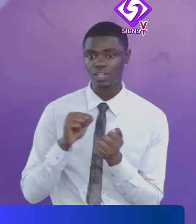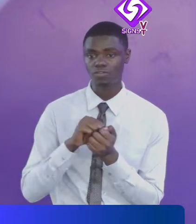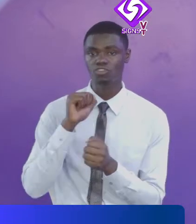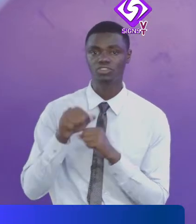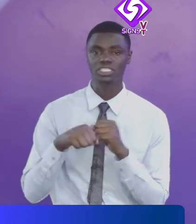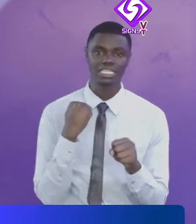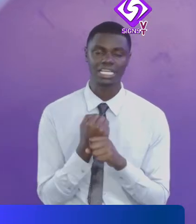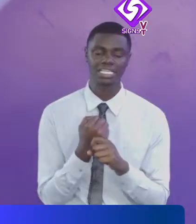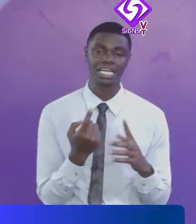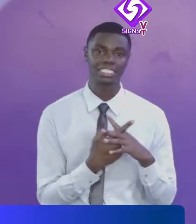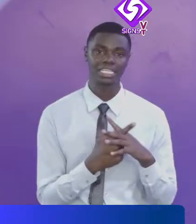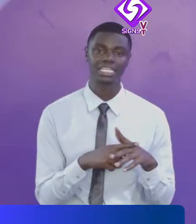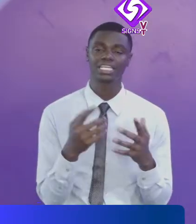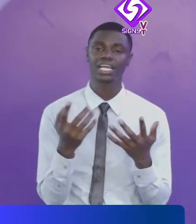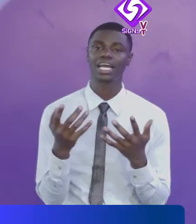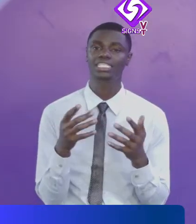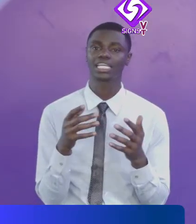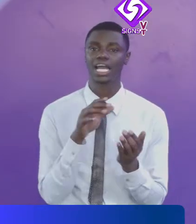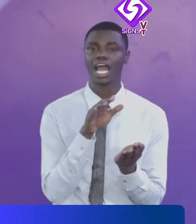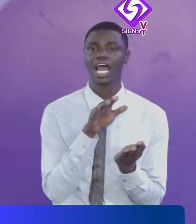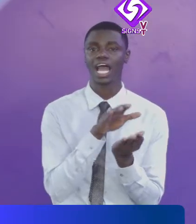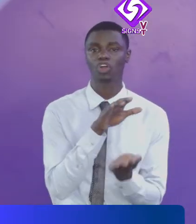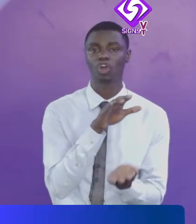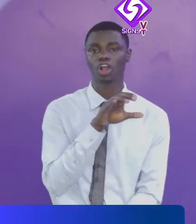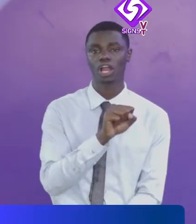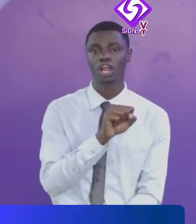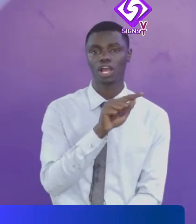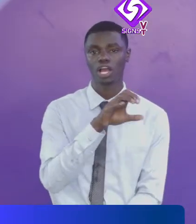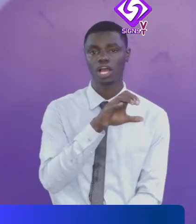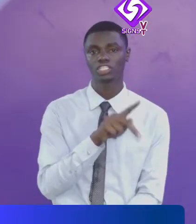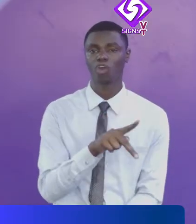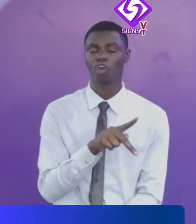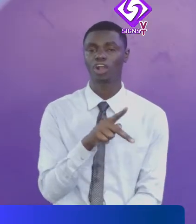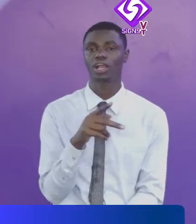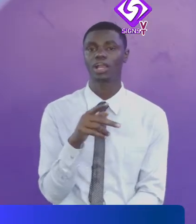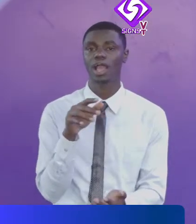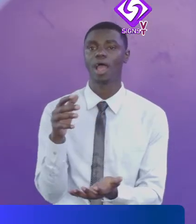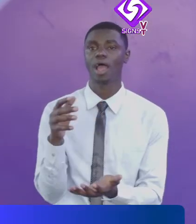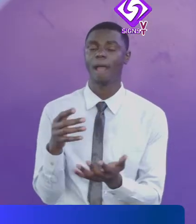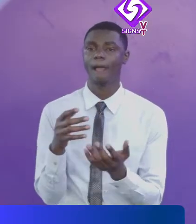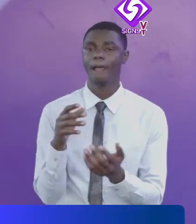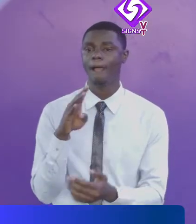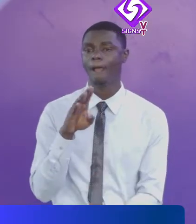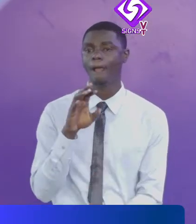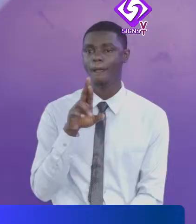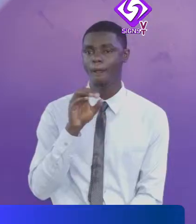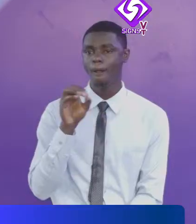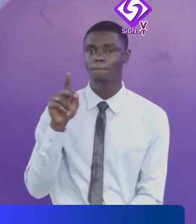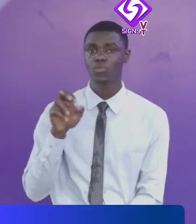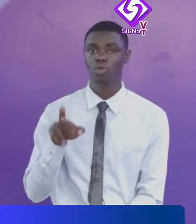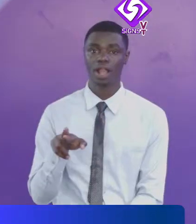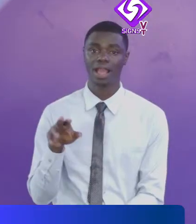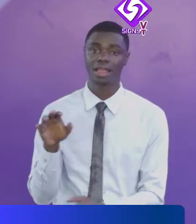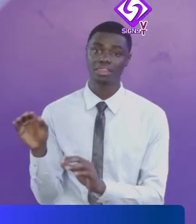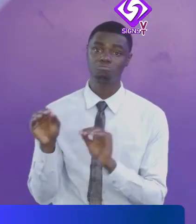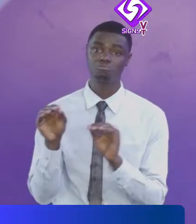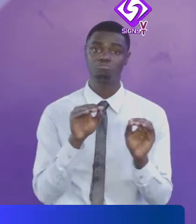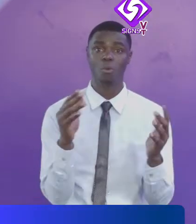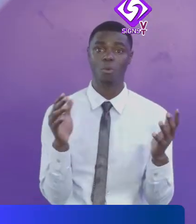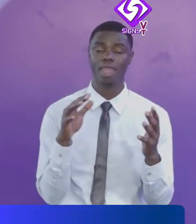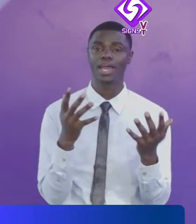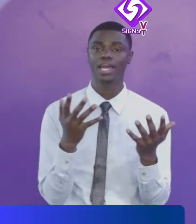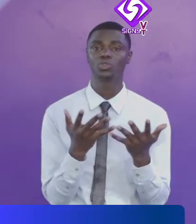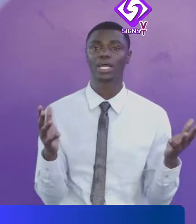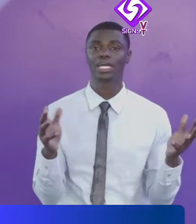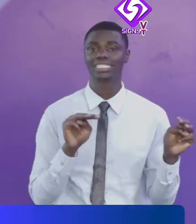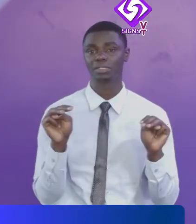off as a stockbroker, wore the red jackets, did my broking business, moved on now into asset management,